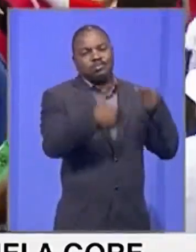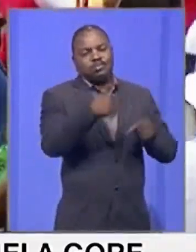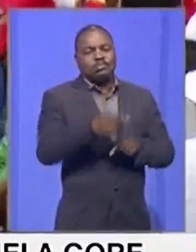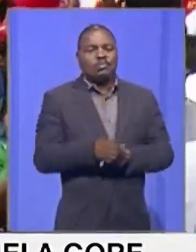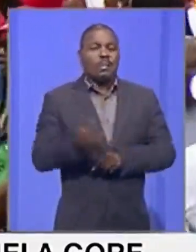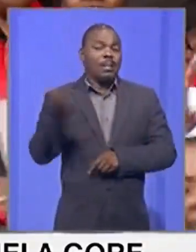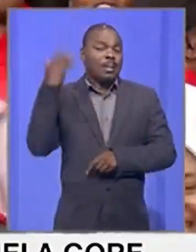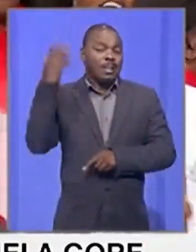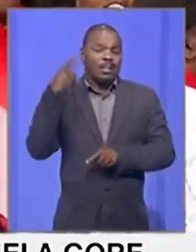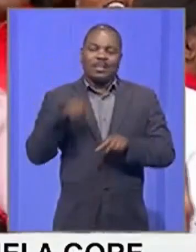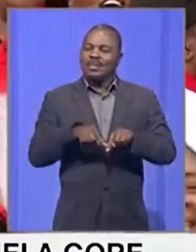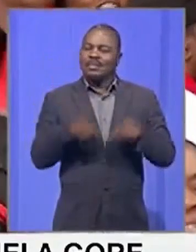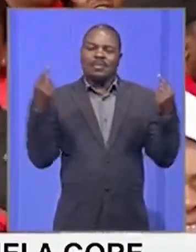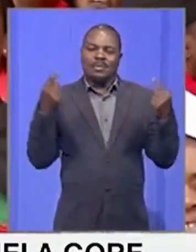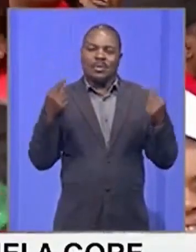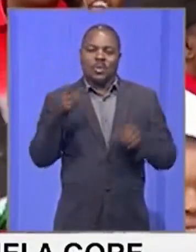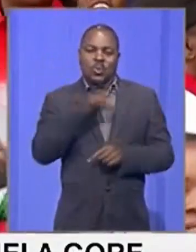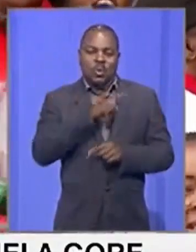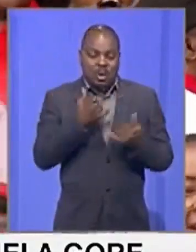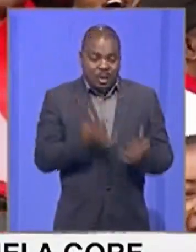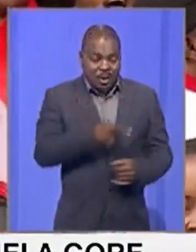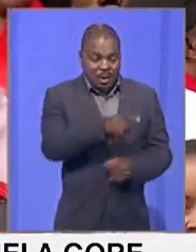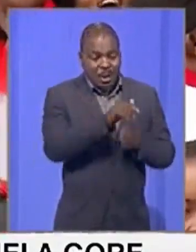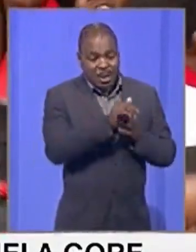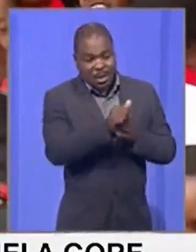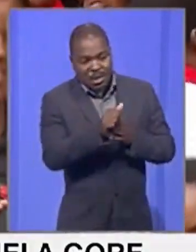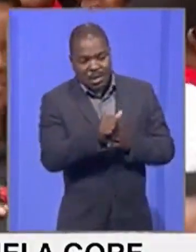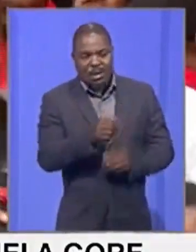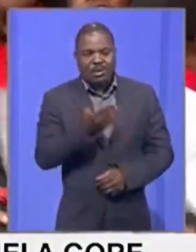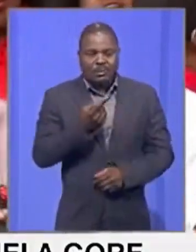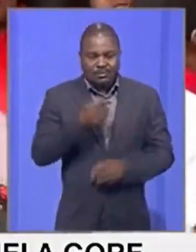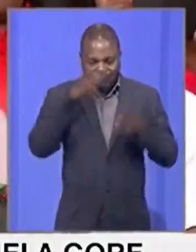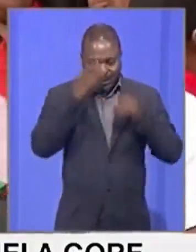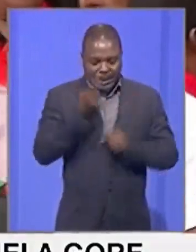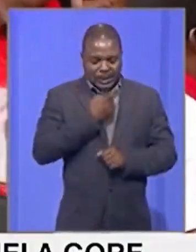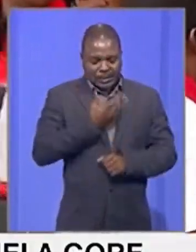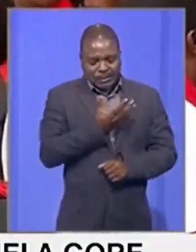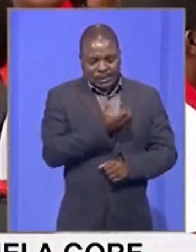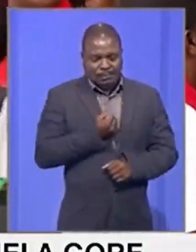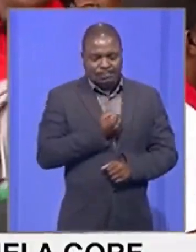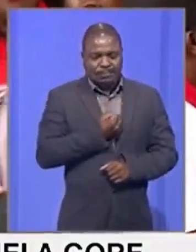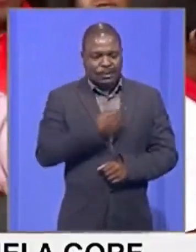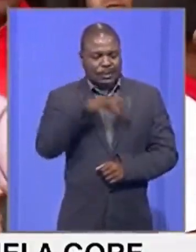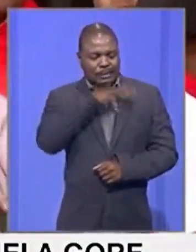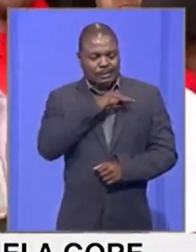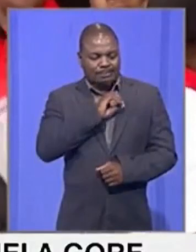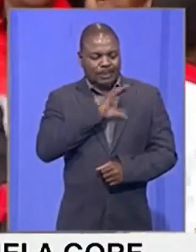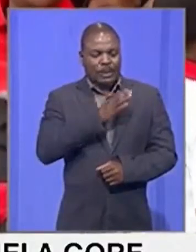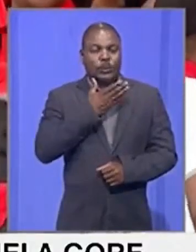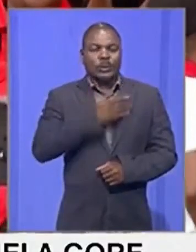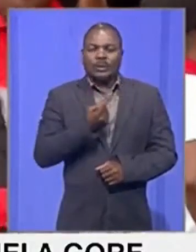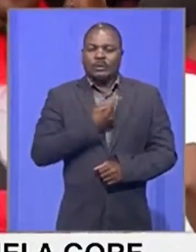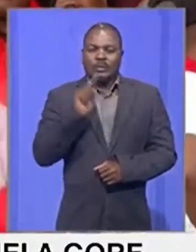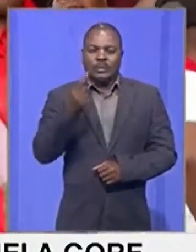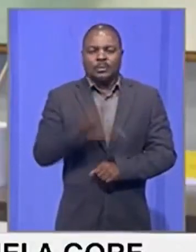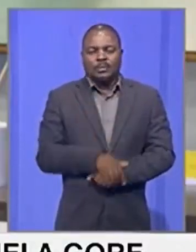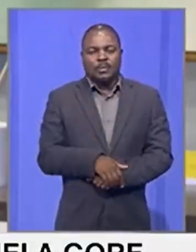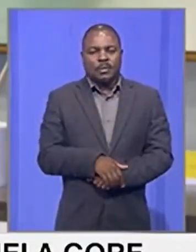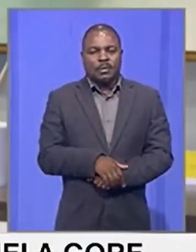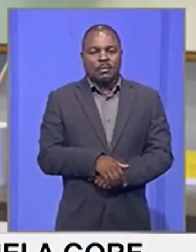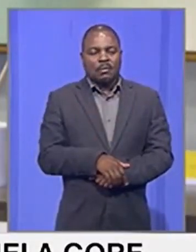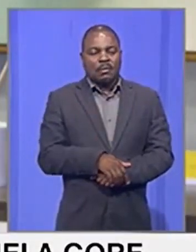leadership disputes in our courts than them focusing on the purpose for which they were established. Molatudung